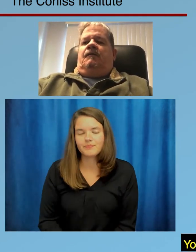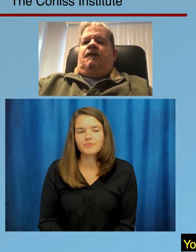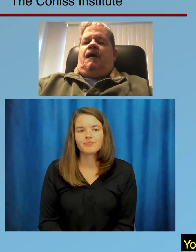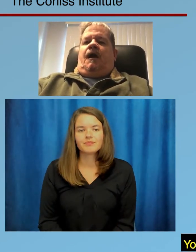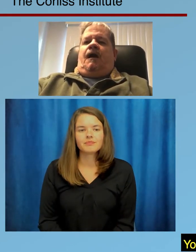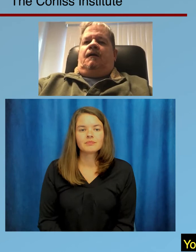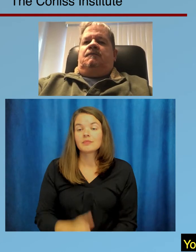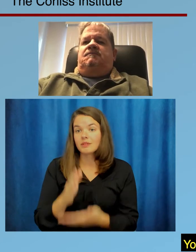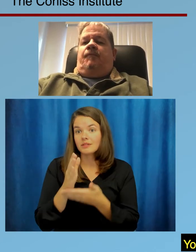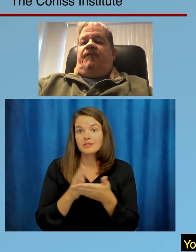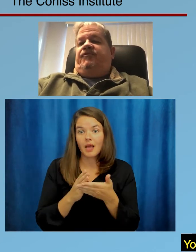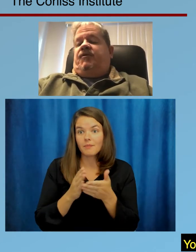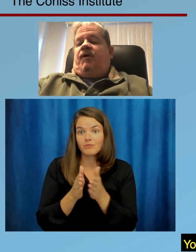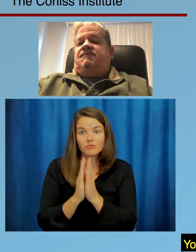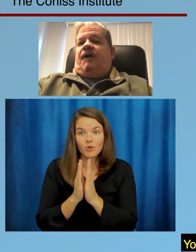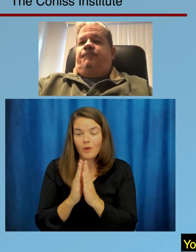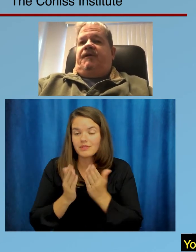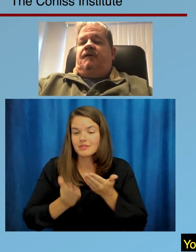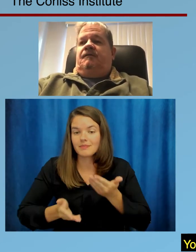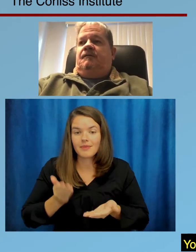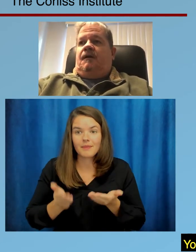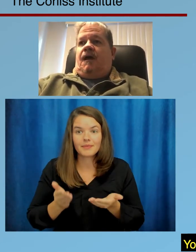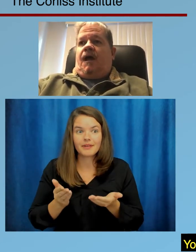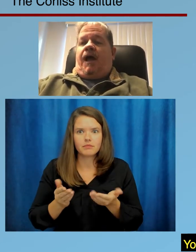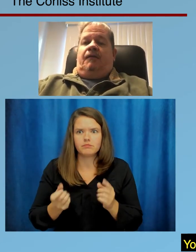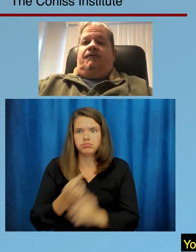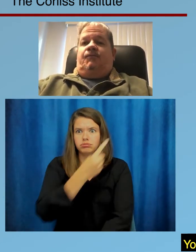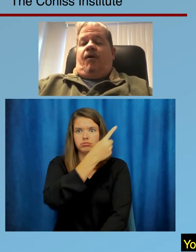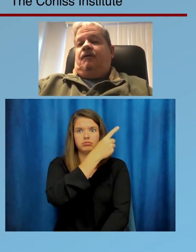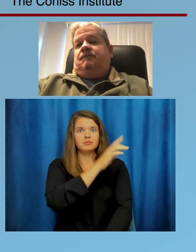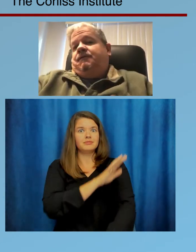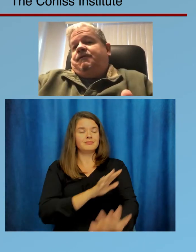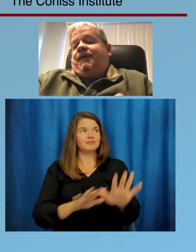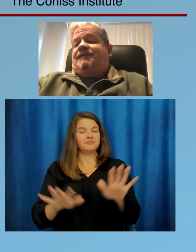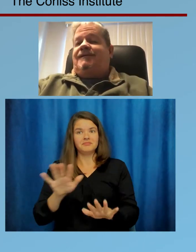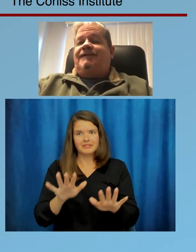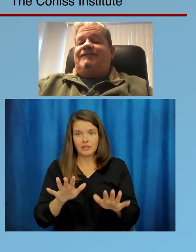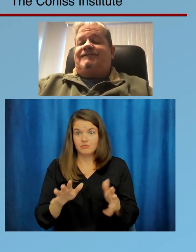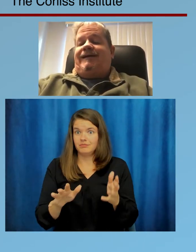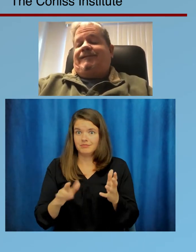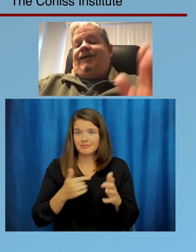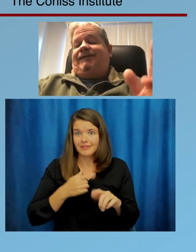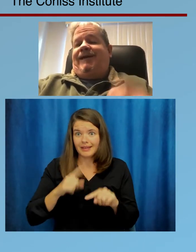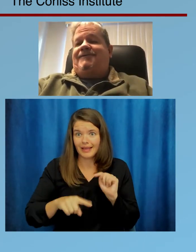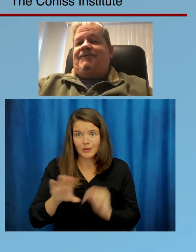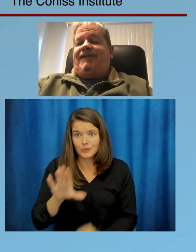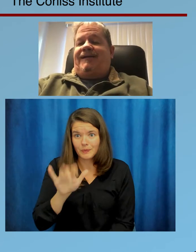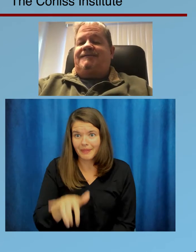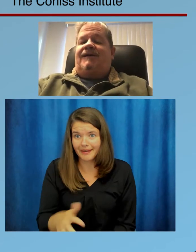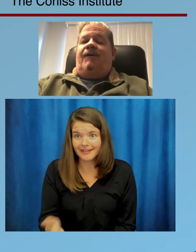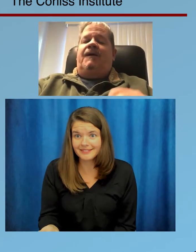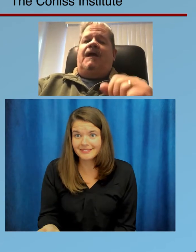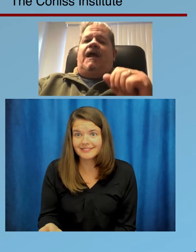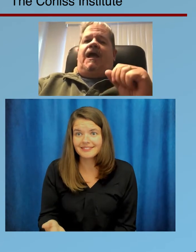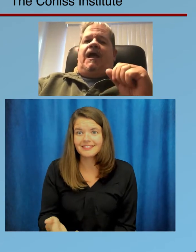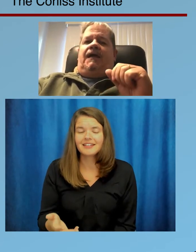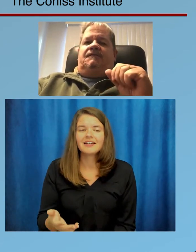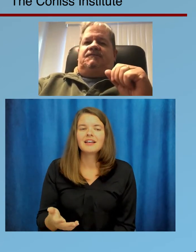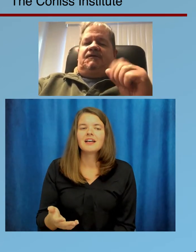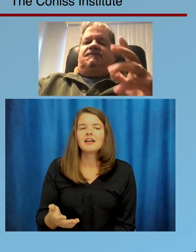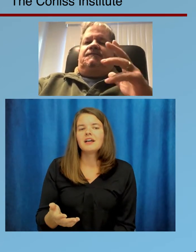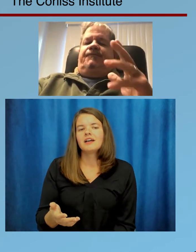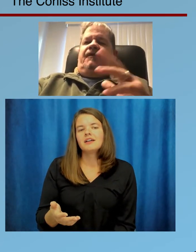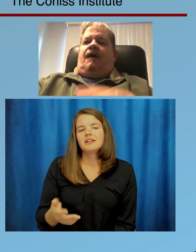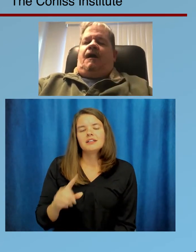You know, some of the requests might be out of this world. You basically just say, no, can't do that. So